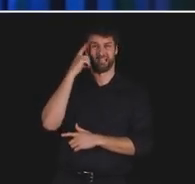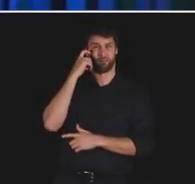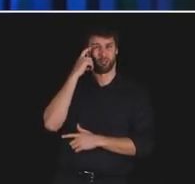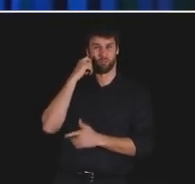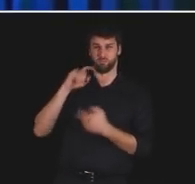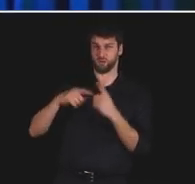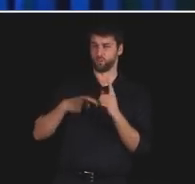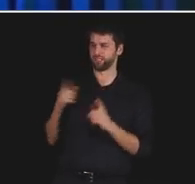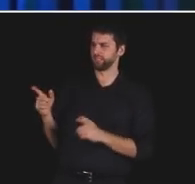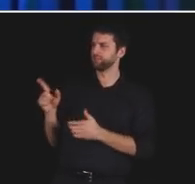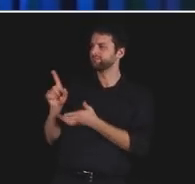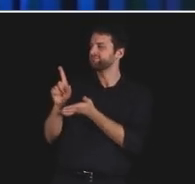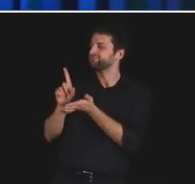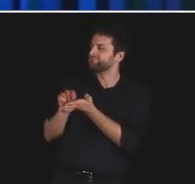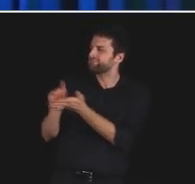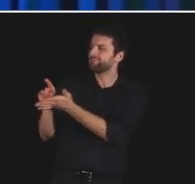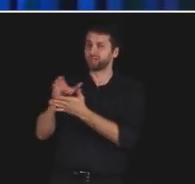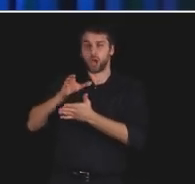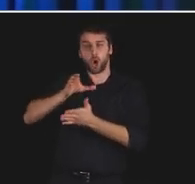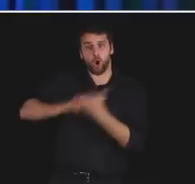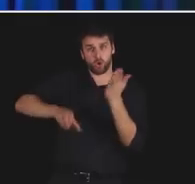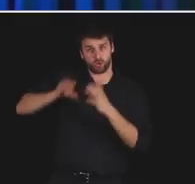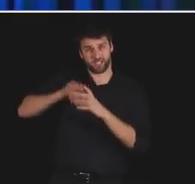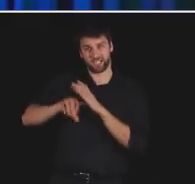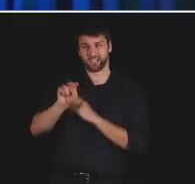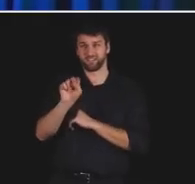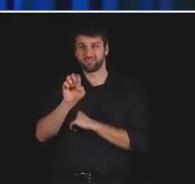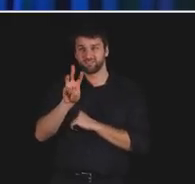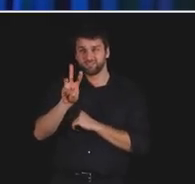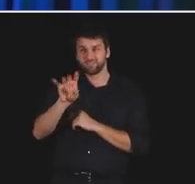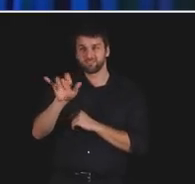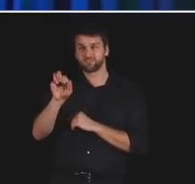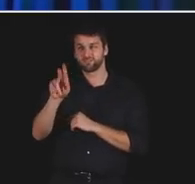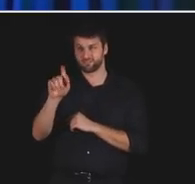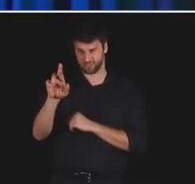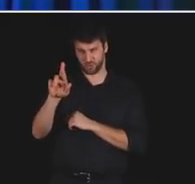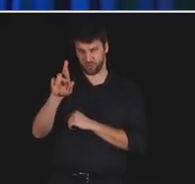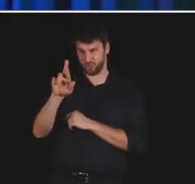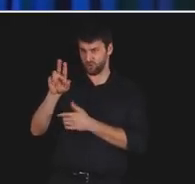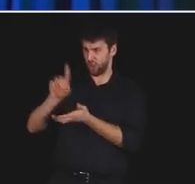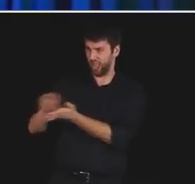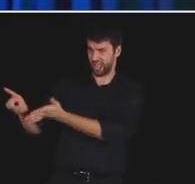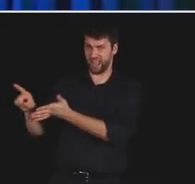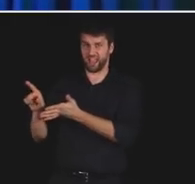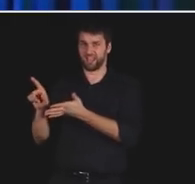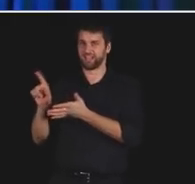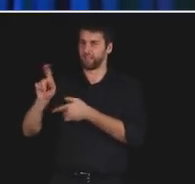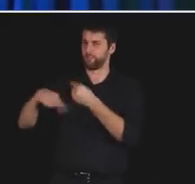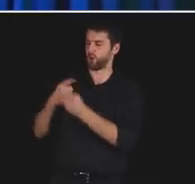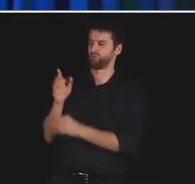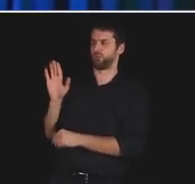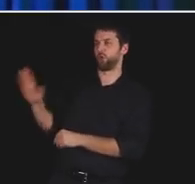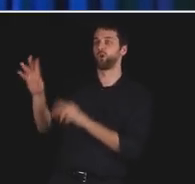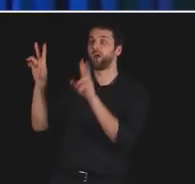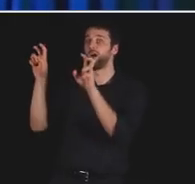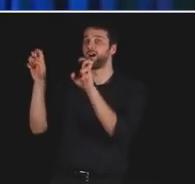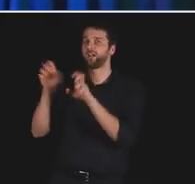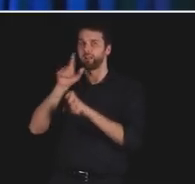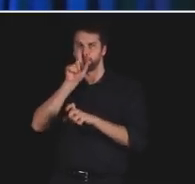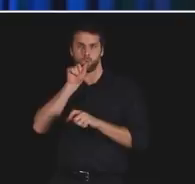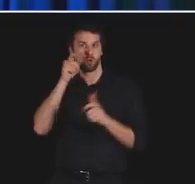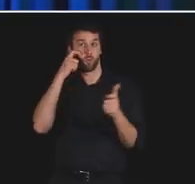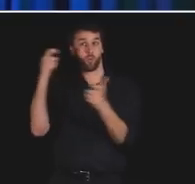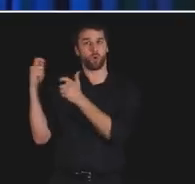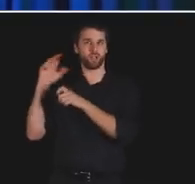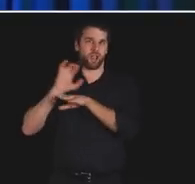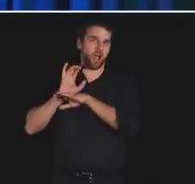writing angsty articles for the New Yorker magazine about their birdwatching habit. You know something's up. All I knew was